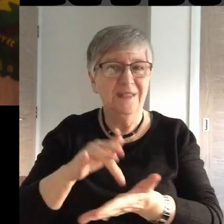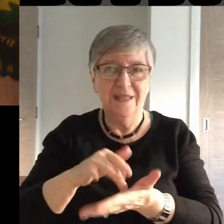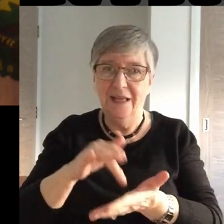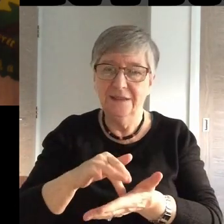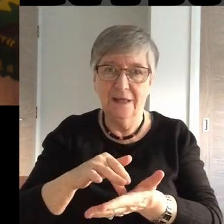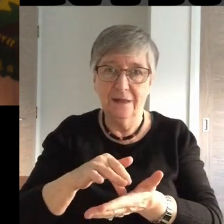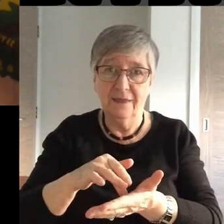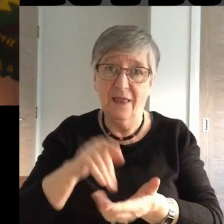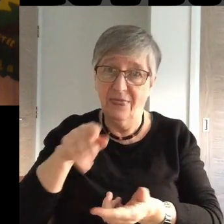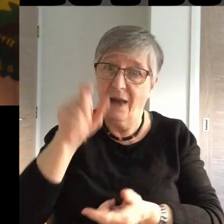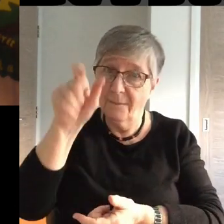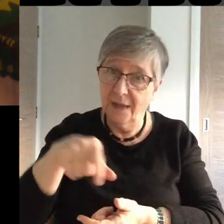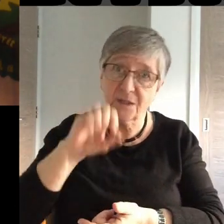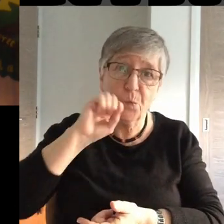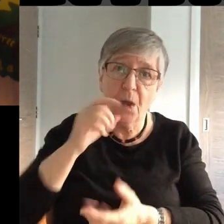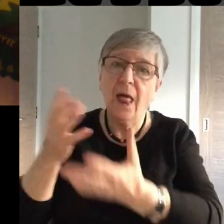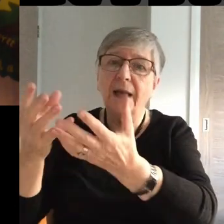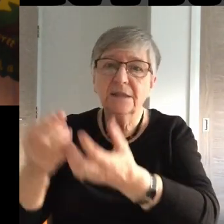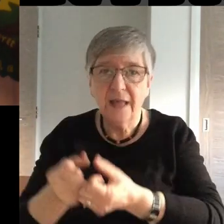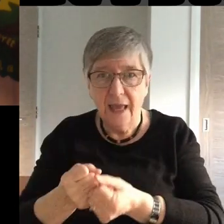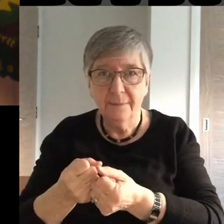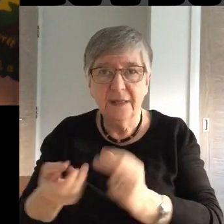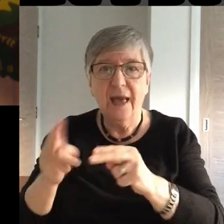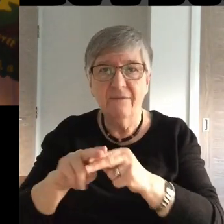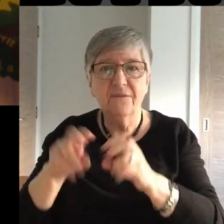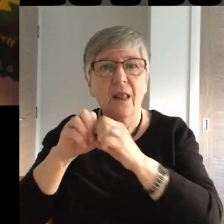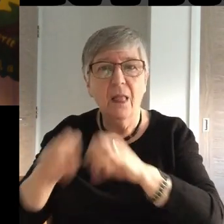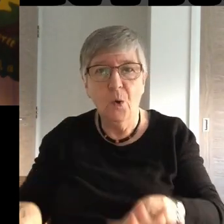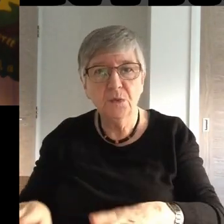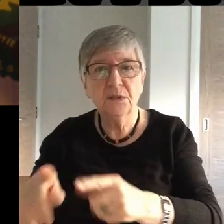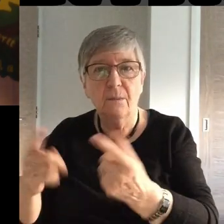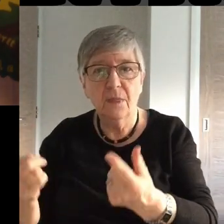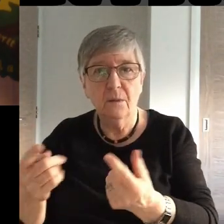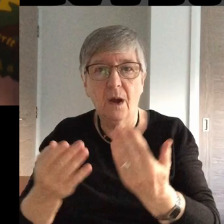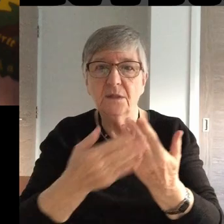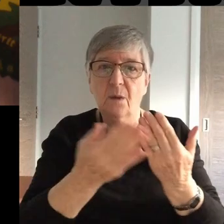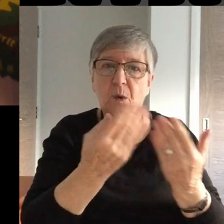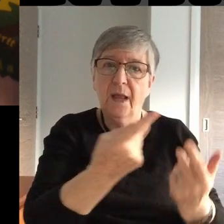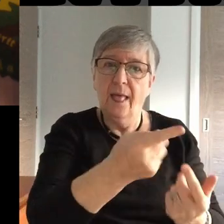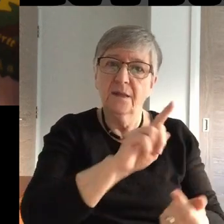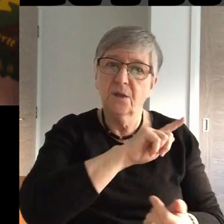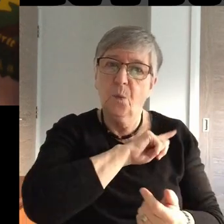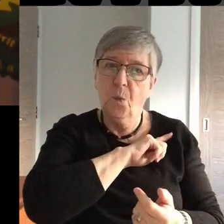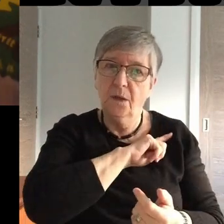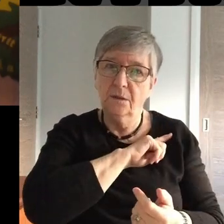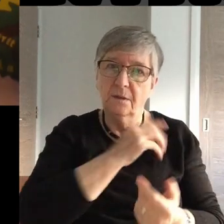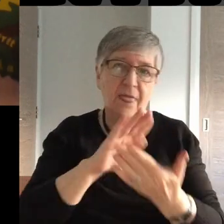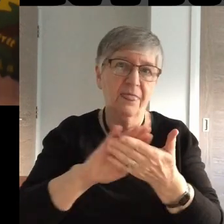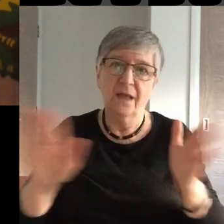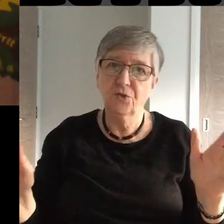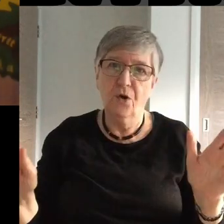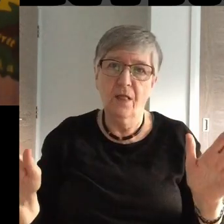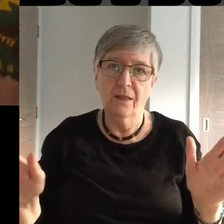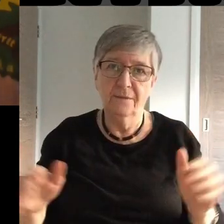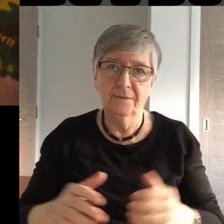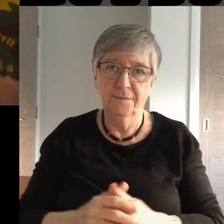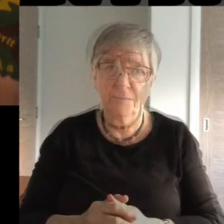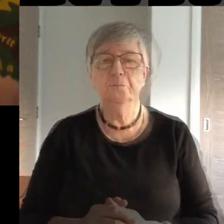they were probably more likely to accept when they've lost and someone else has had the victory. That's